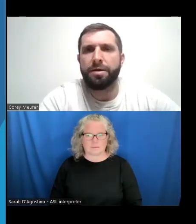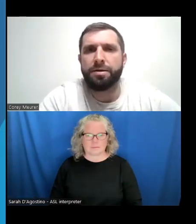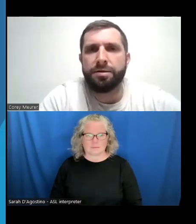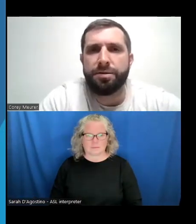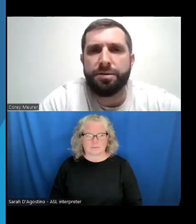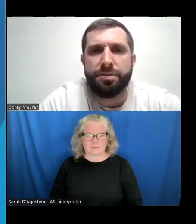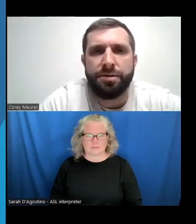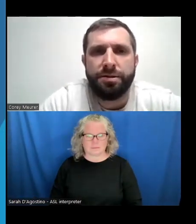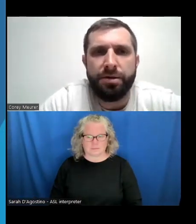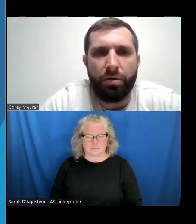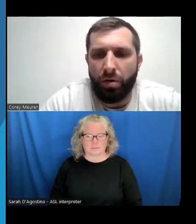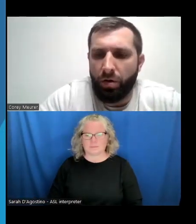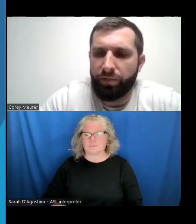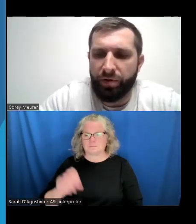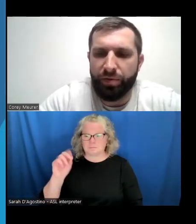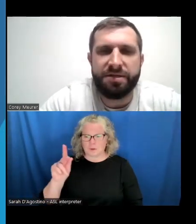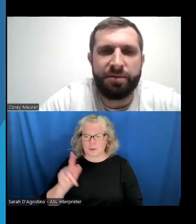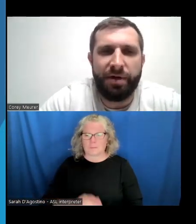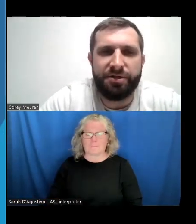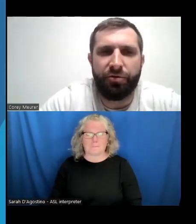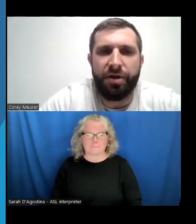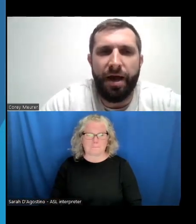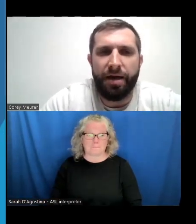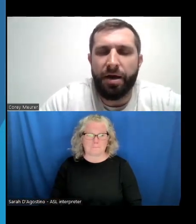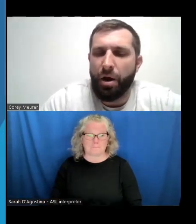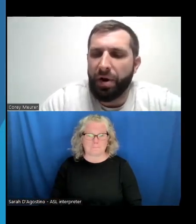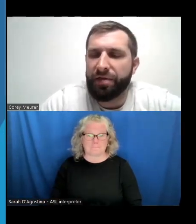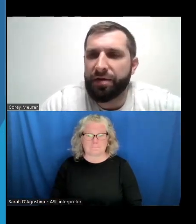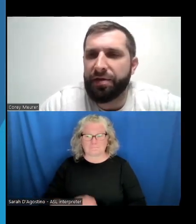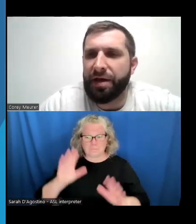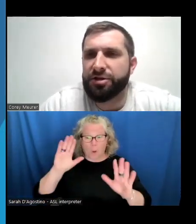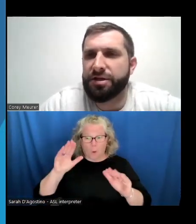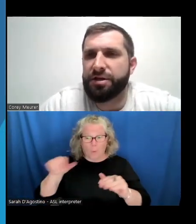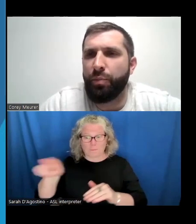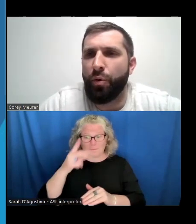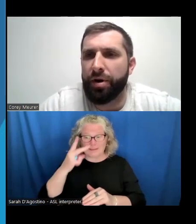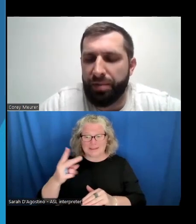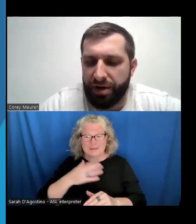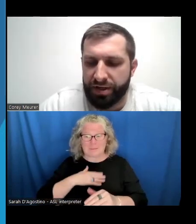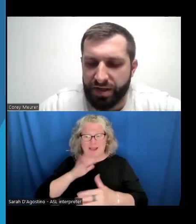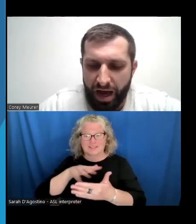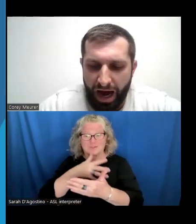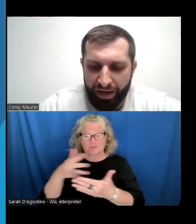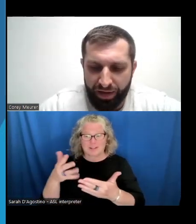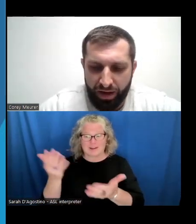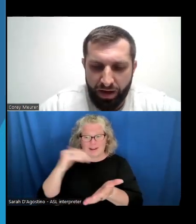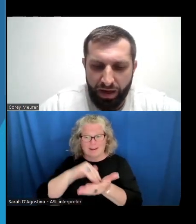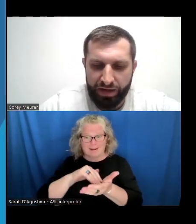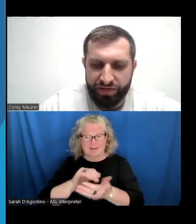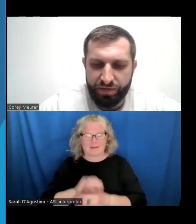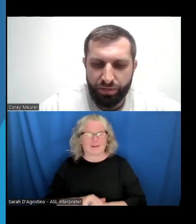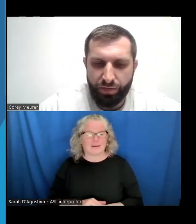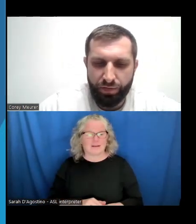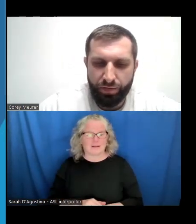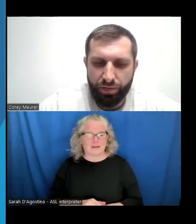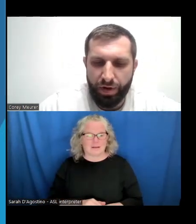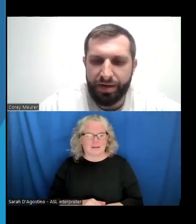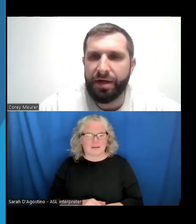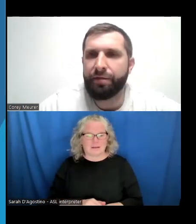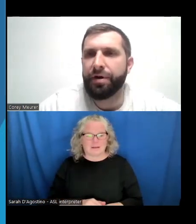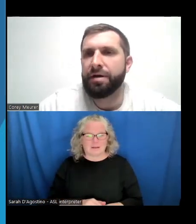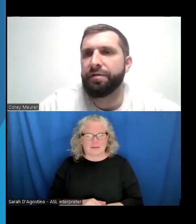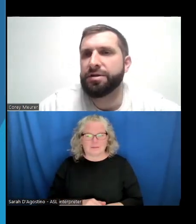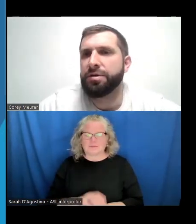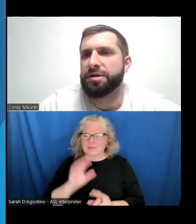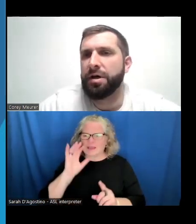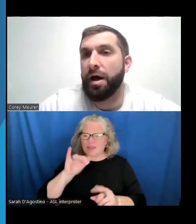Okay. So hopefully we can see my screen again, but I think that that's just important because I think it's a